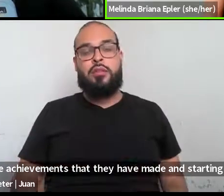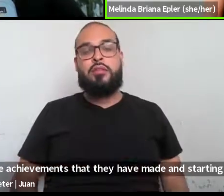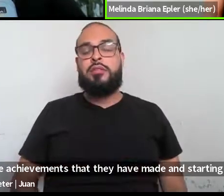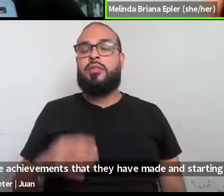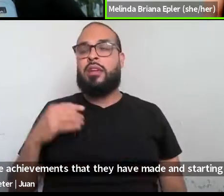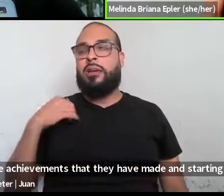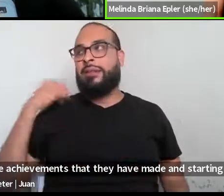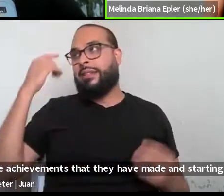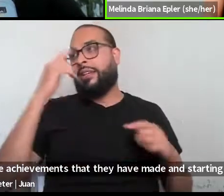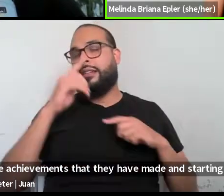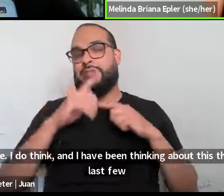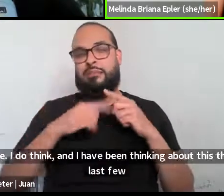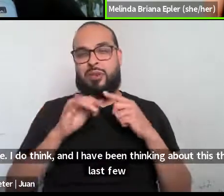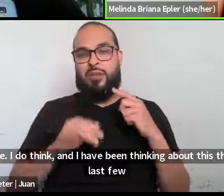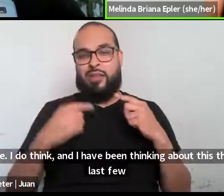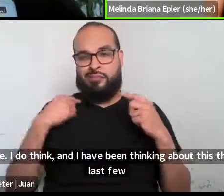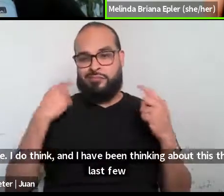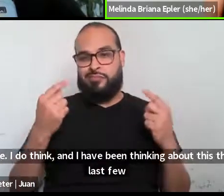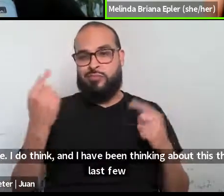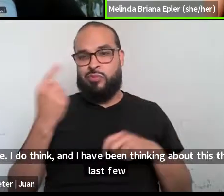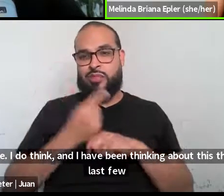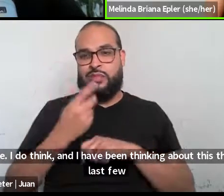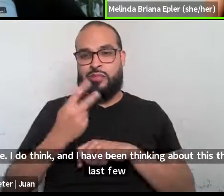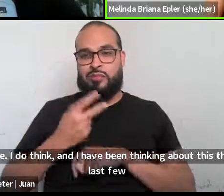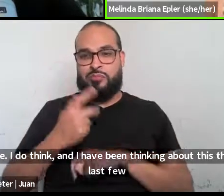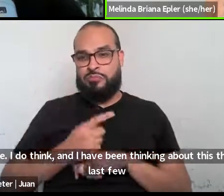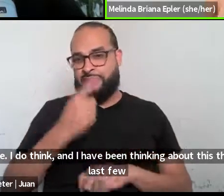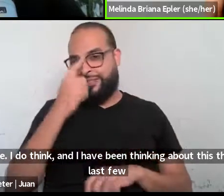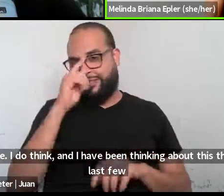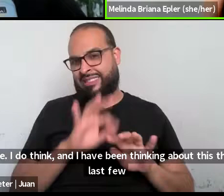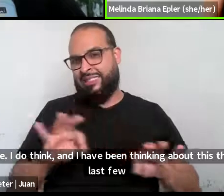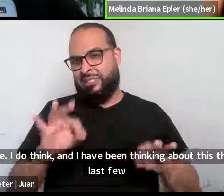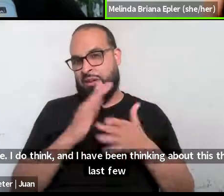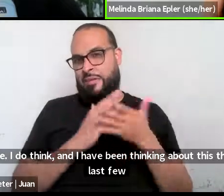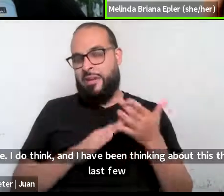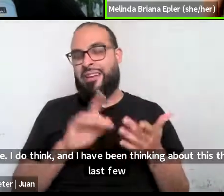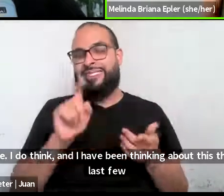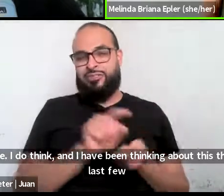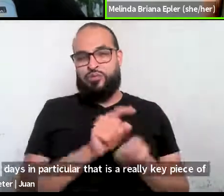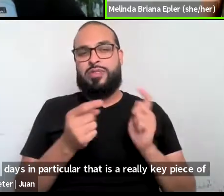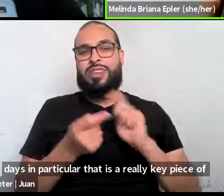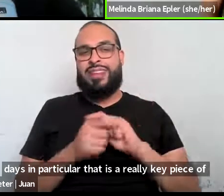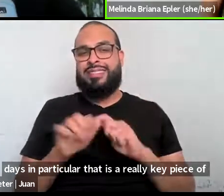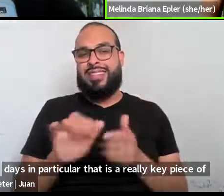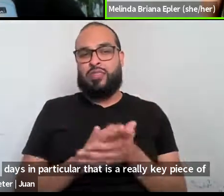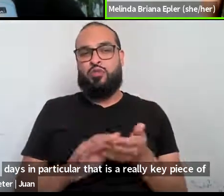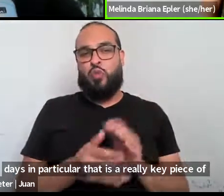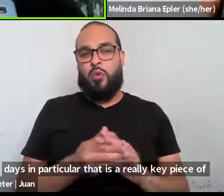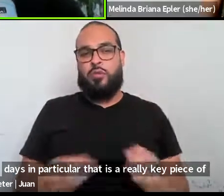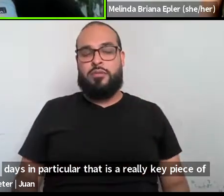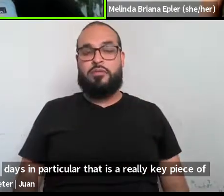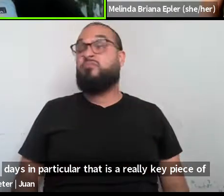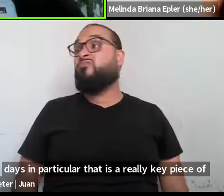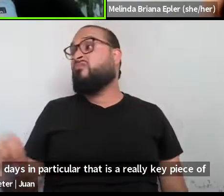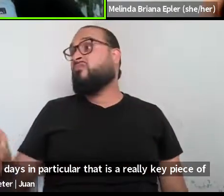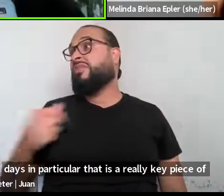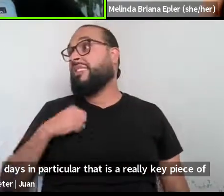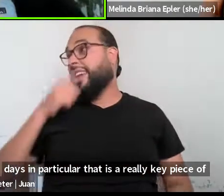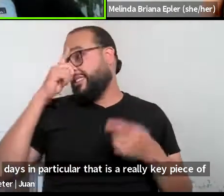particular, that is a really key piece of storytelling. We need to change that narrative. Mhm. No, I